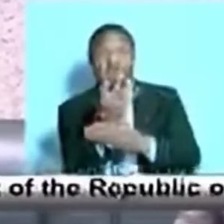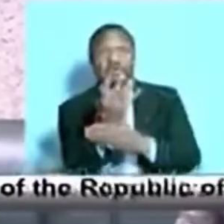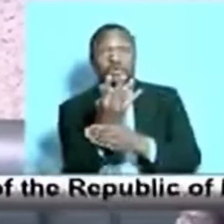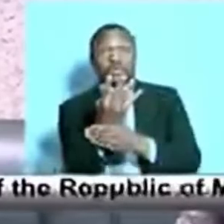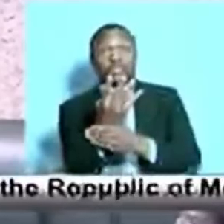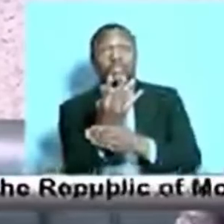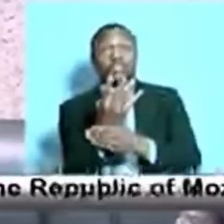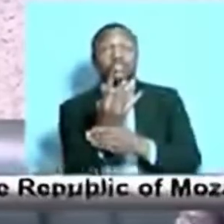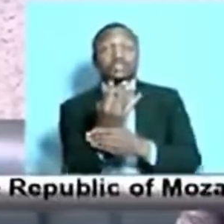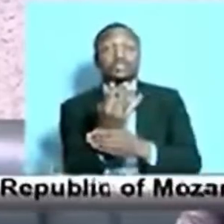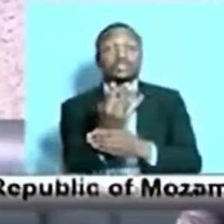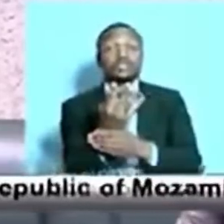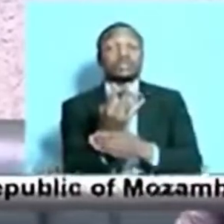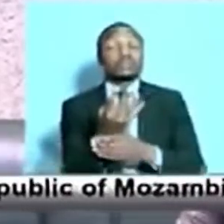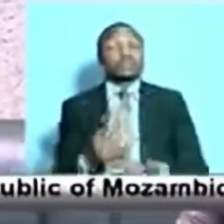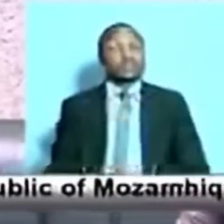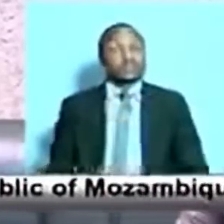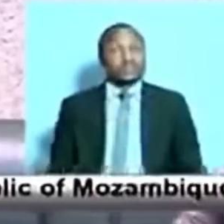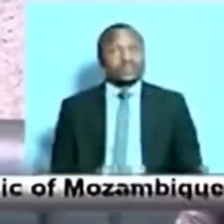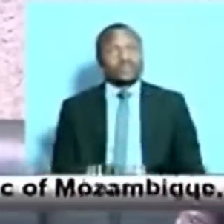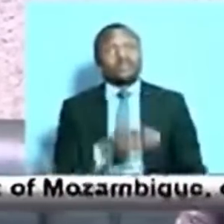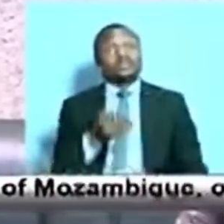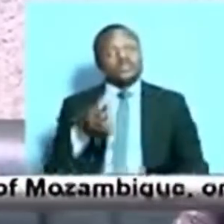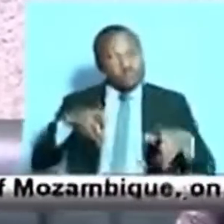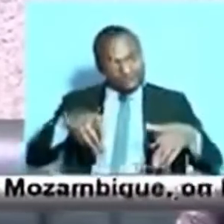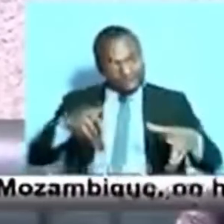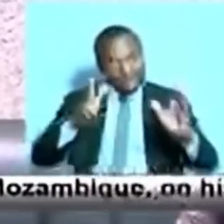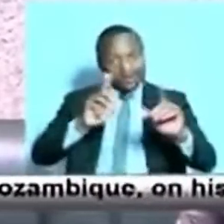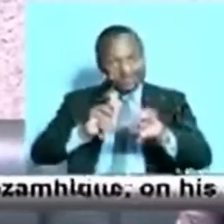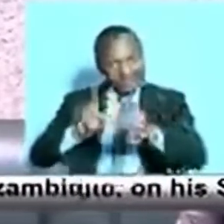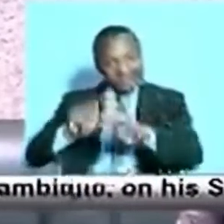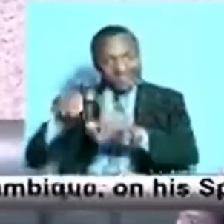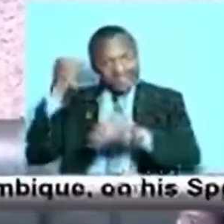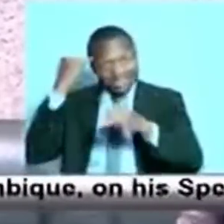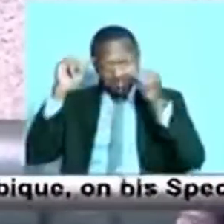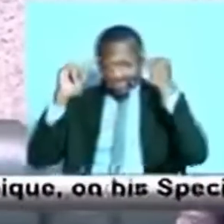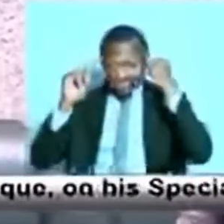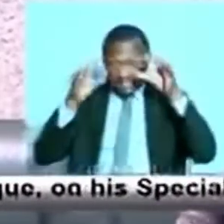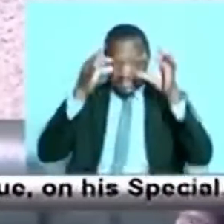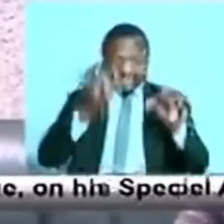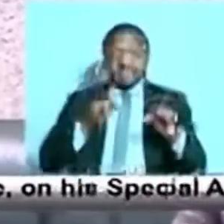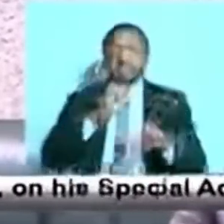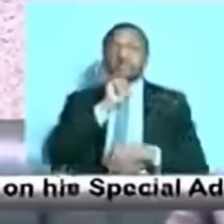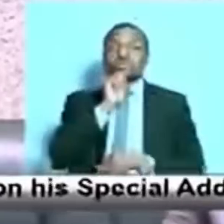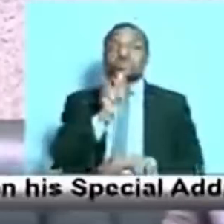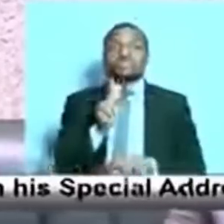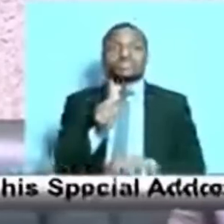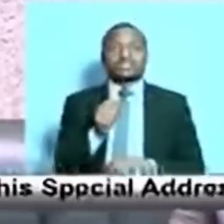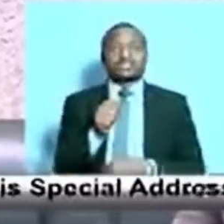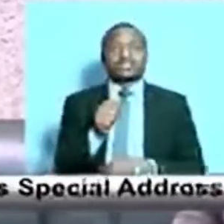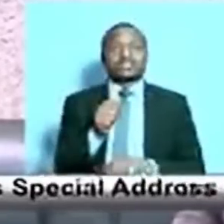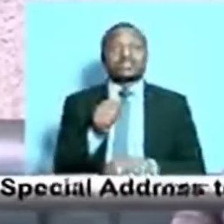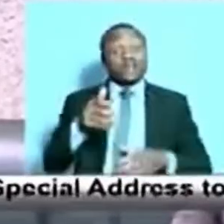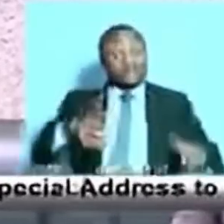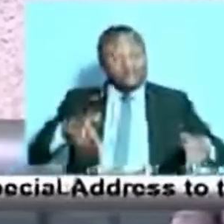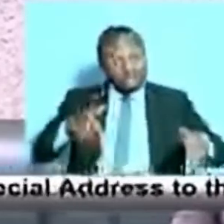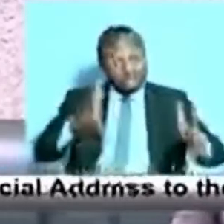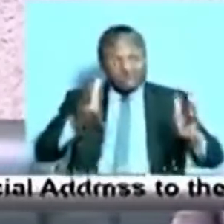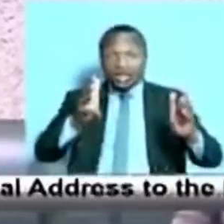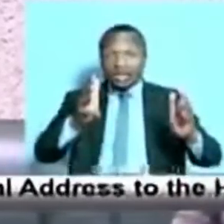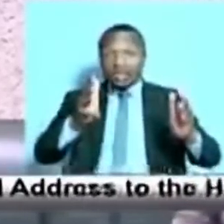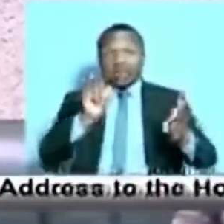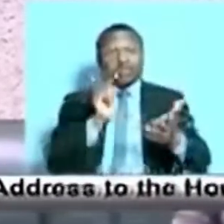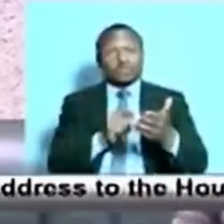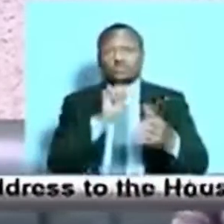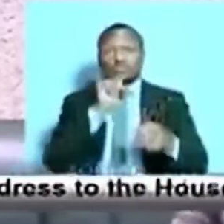to contend with the divergent views. Once you are not able to contend with that which you